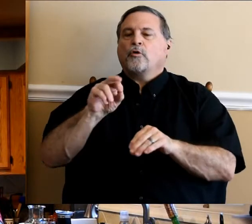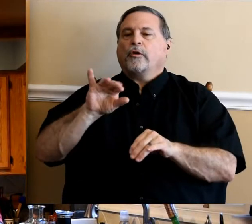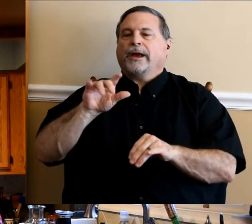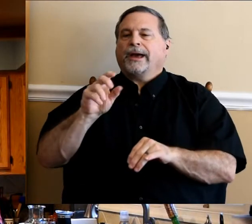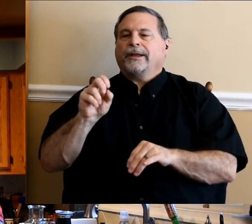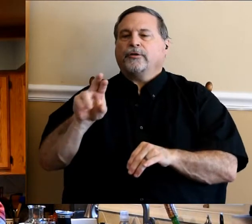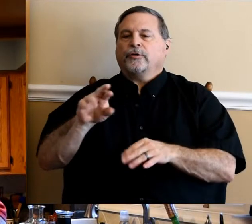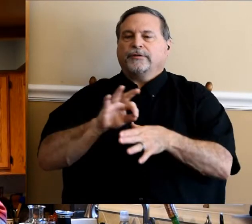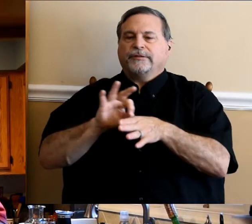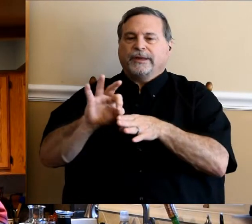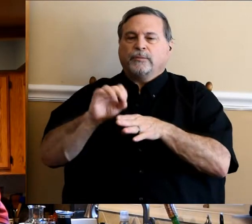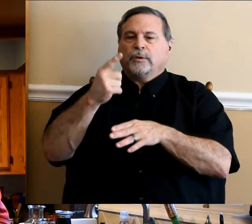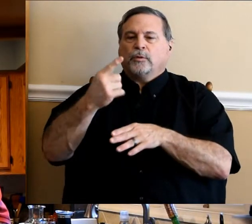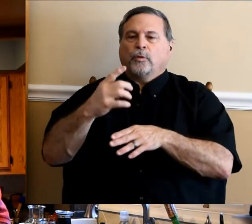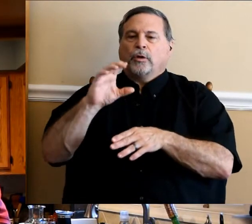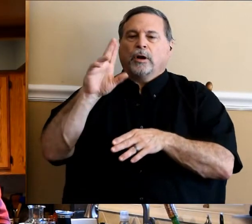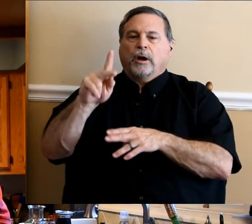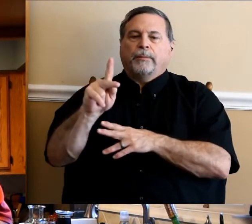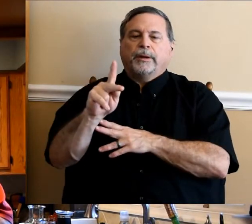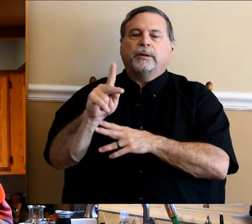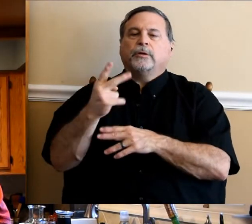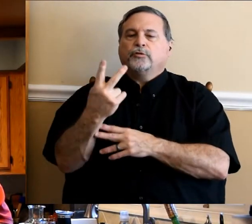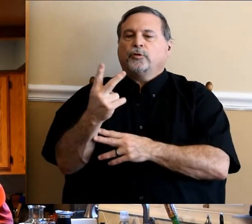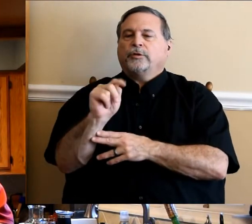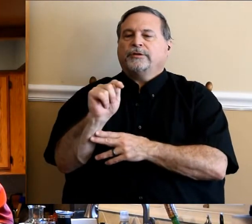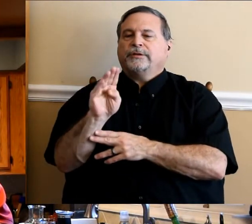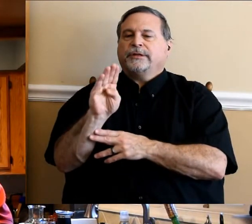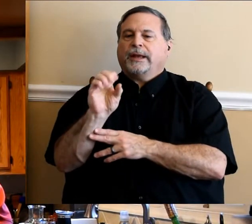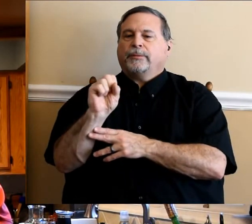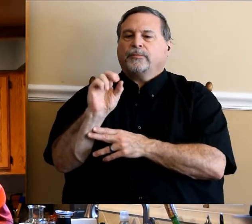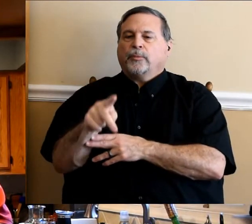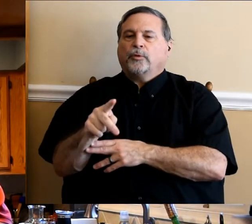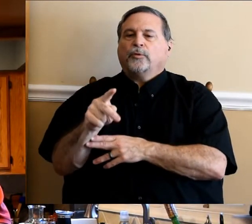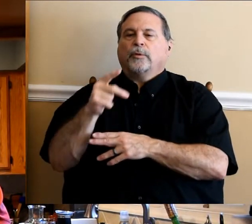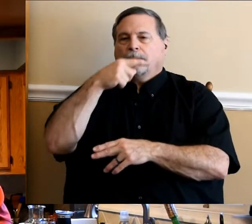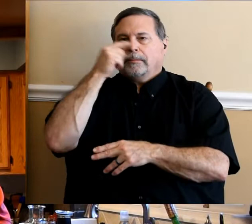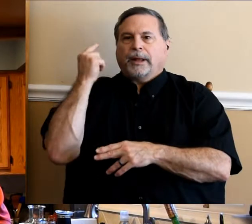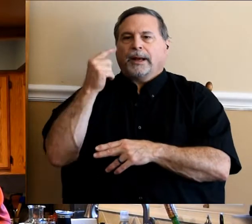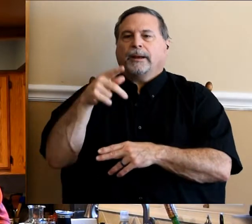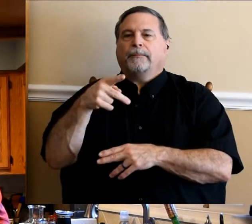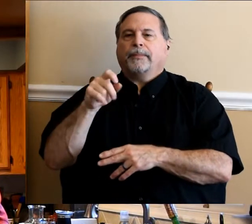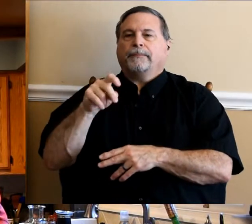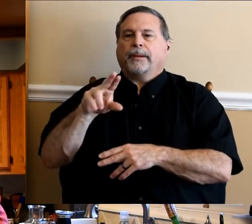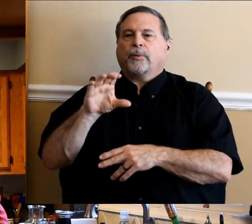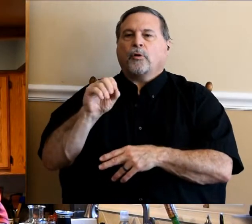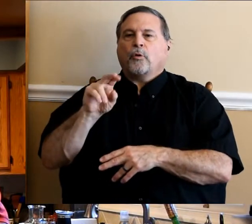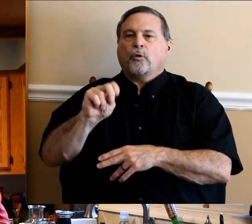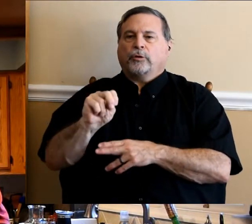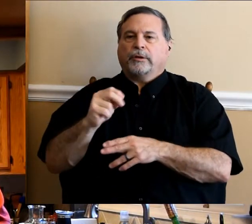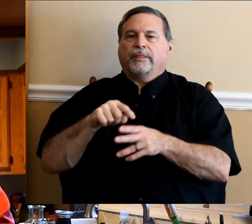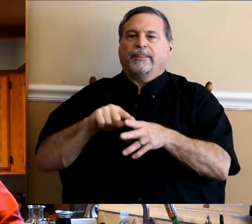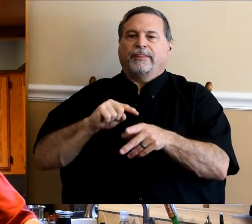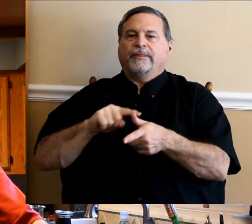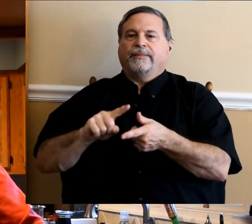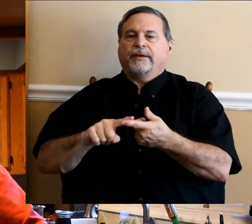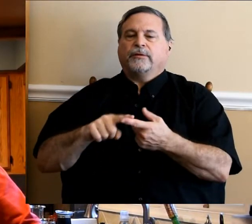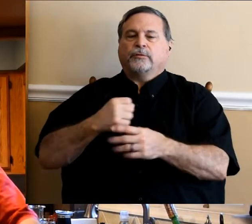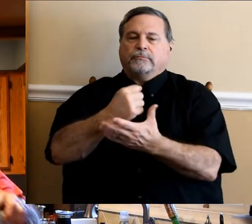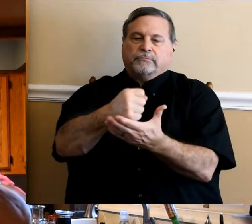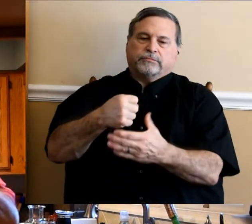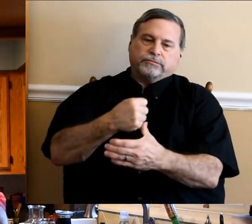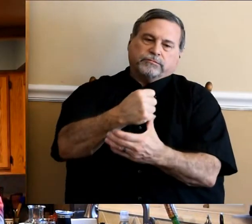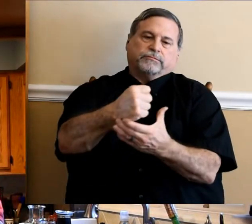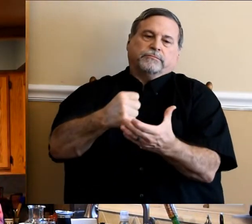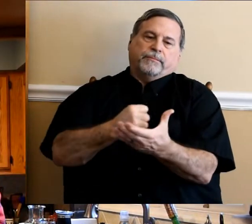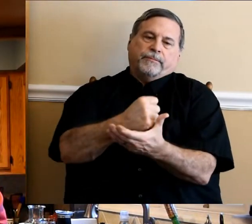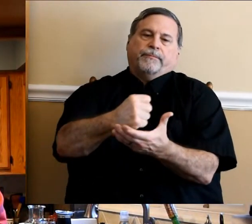coriander seed, about 1/4 cup, about 2 tablespoons of black pepper corns, and then I used a mortar and